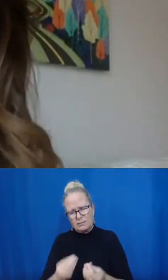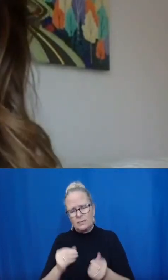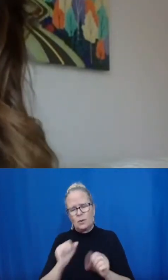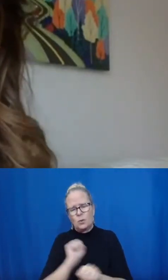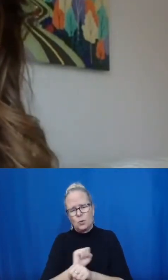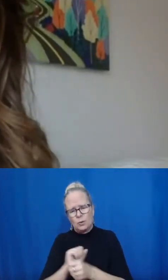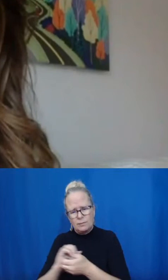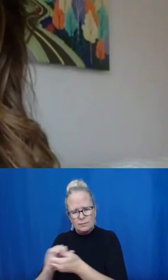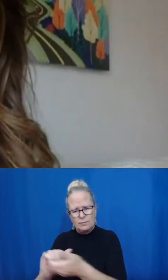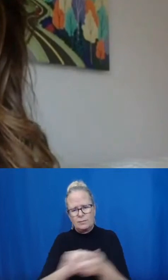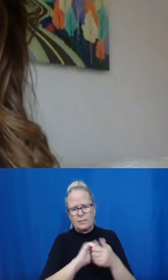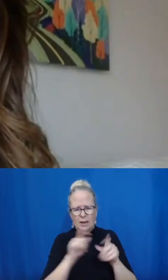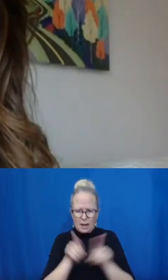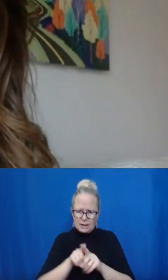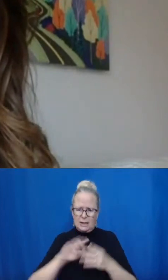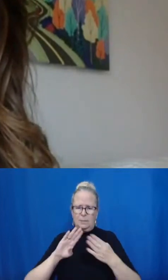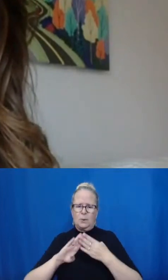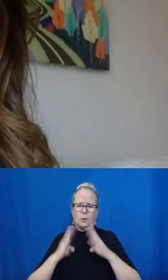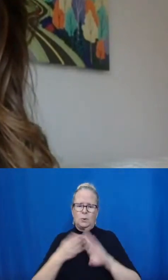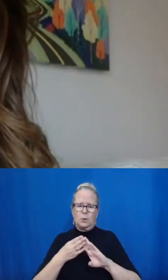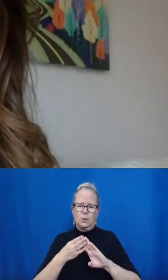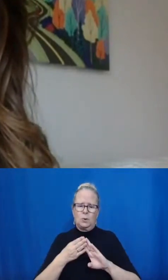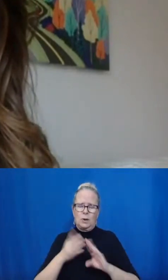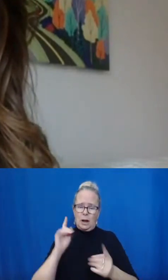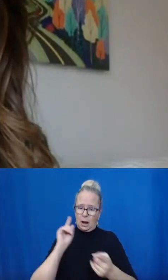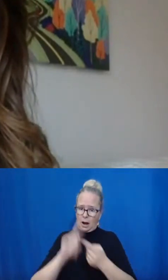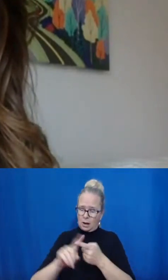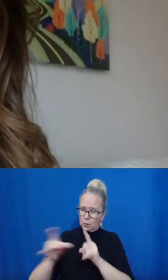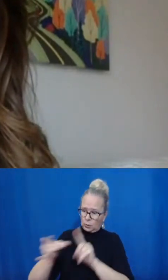We've said it multiple times. These kids